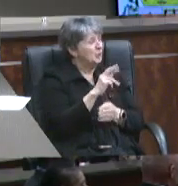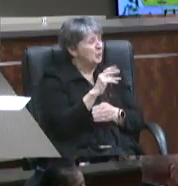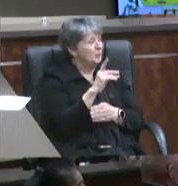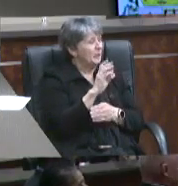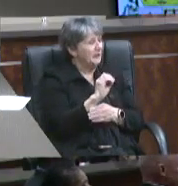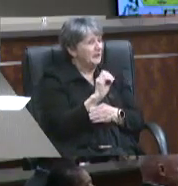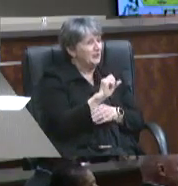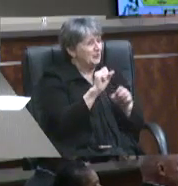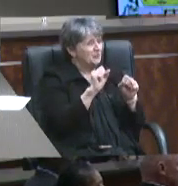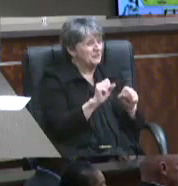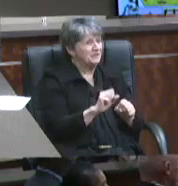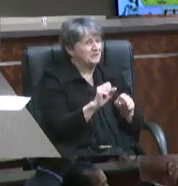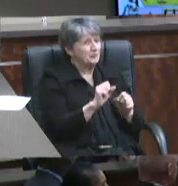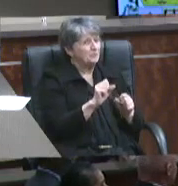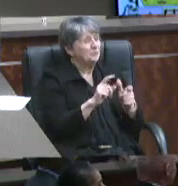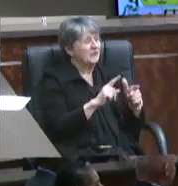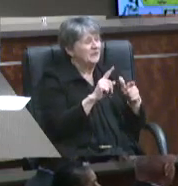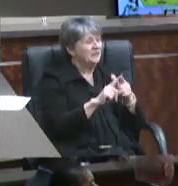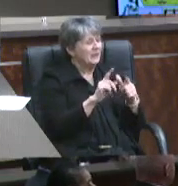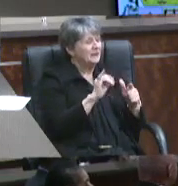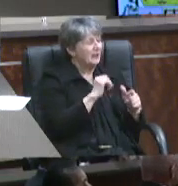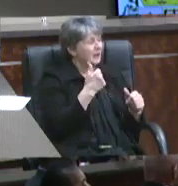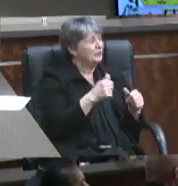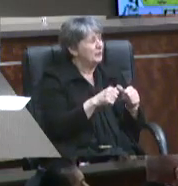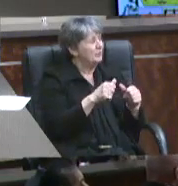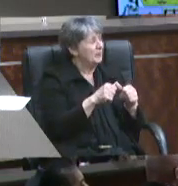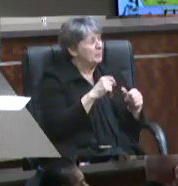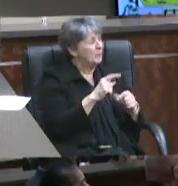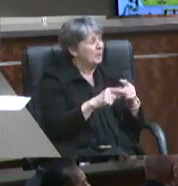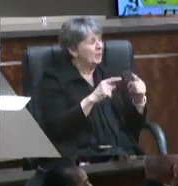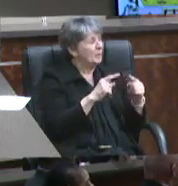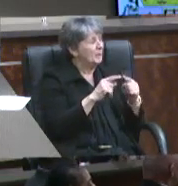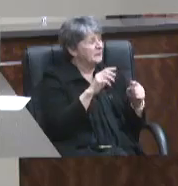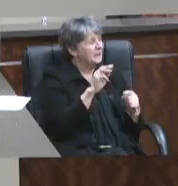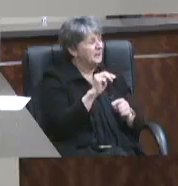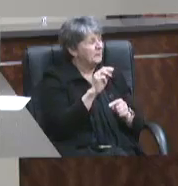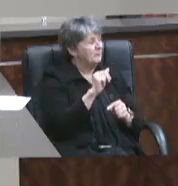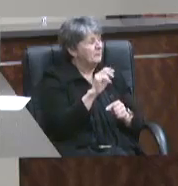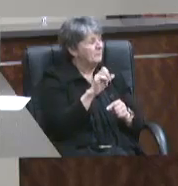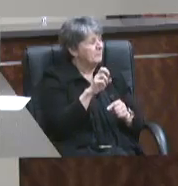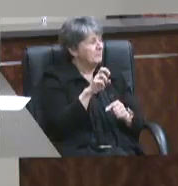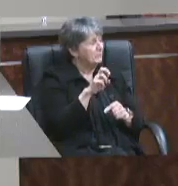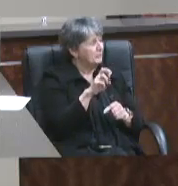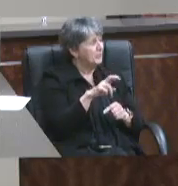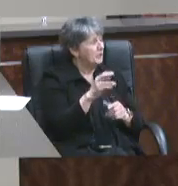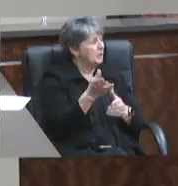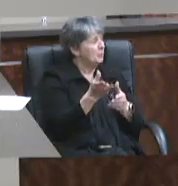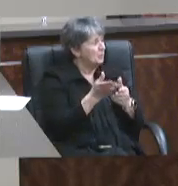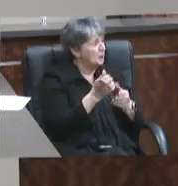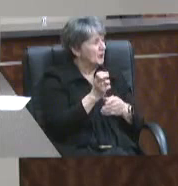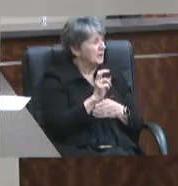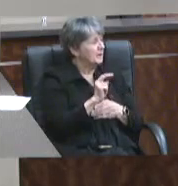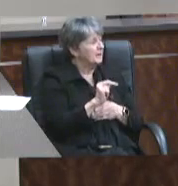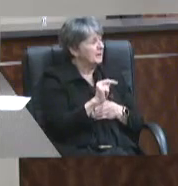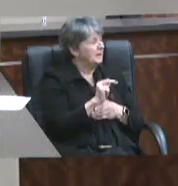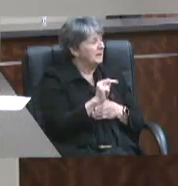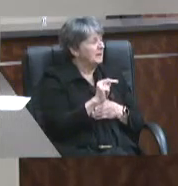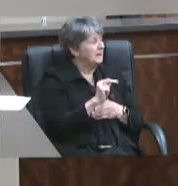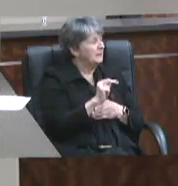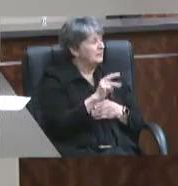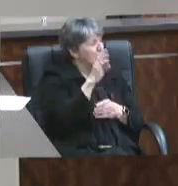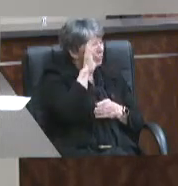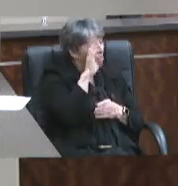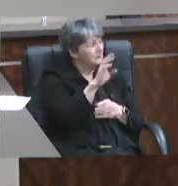joy. And then I remember when the mayor brought into being the concept of the new